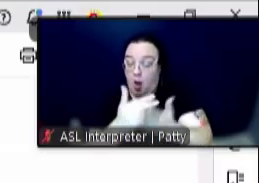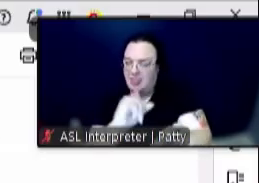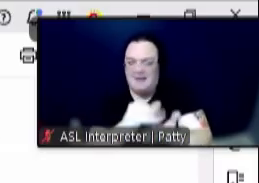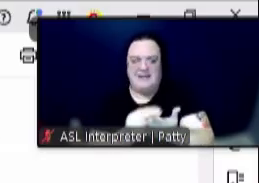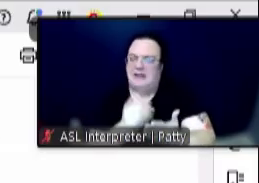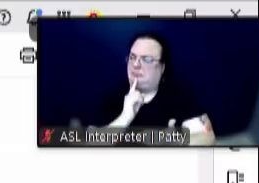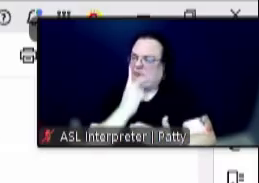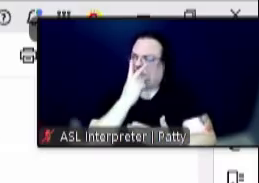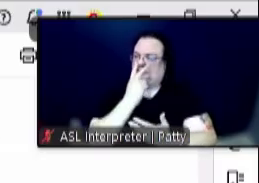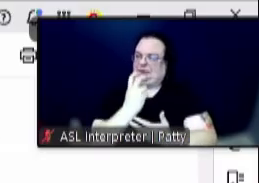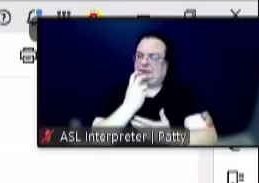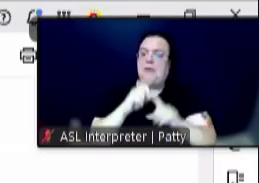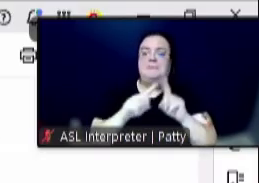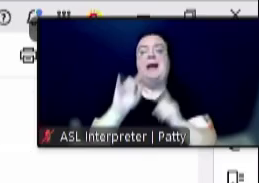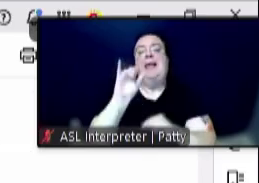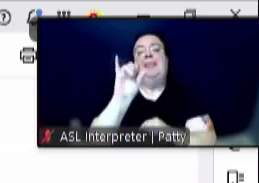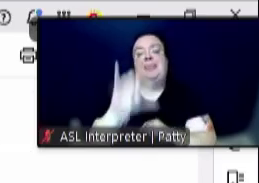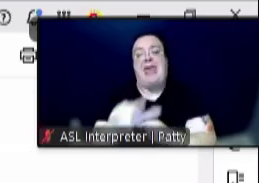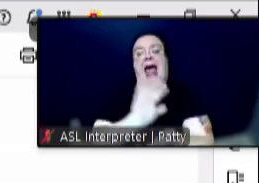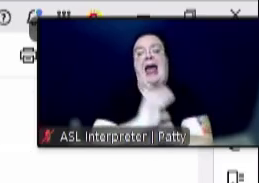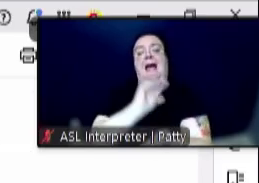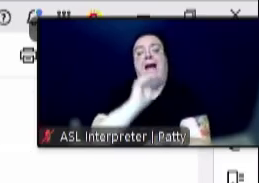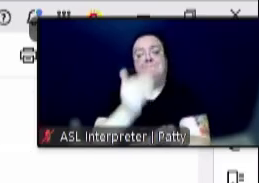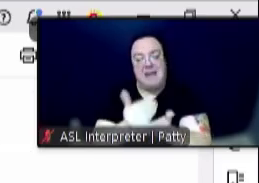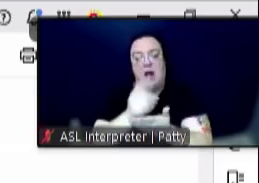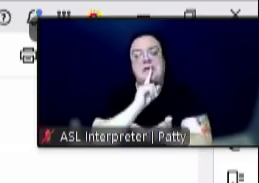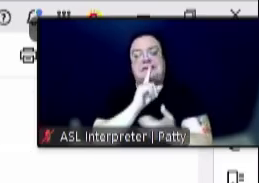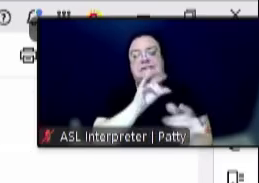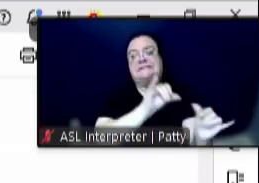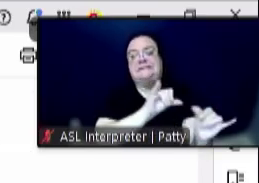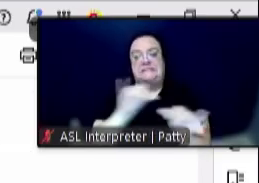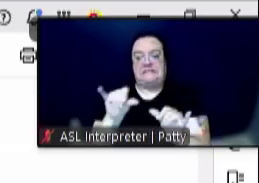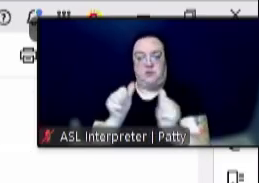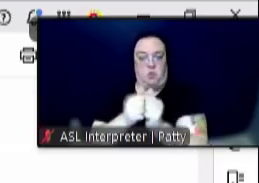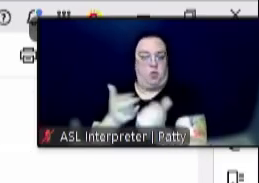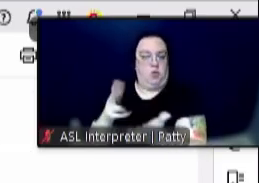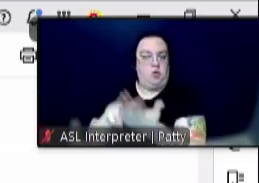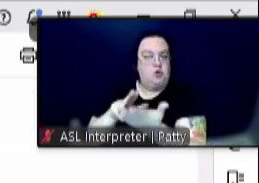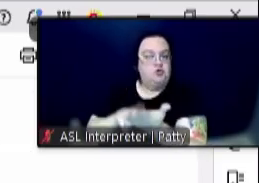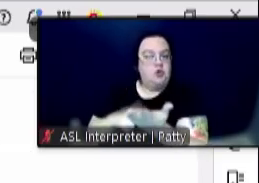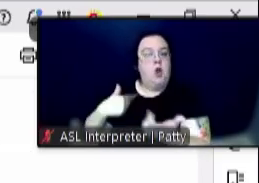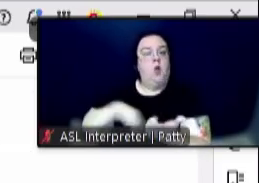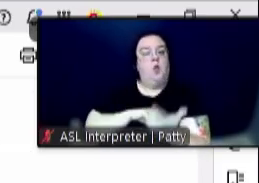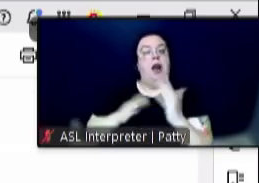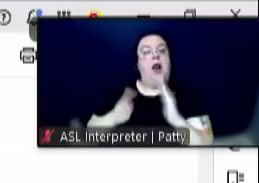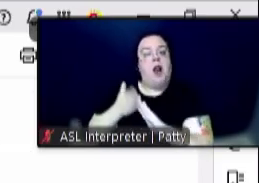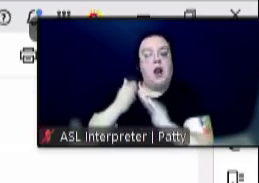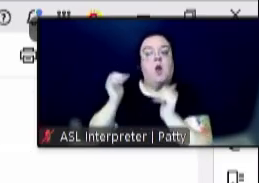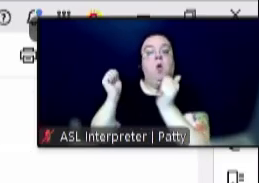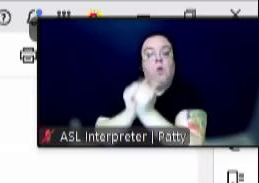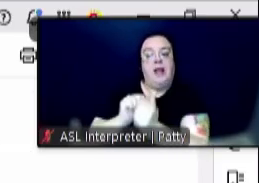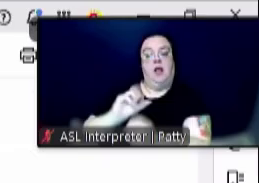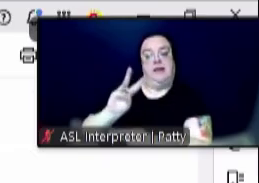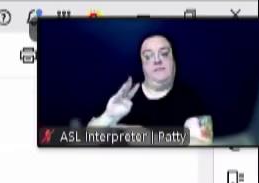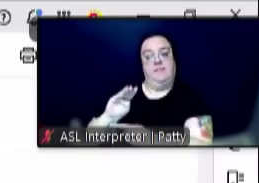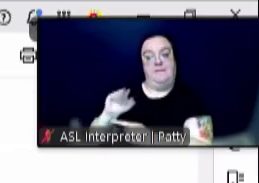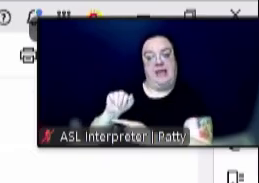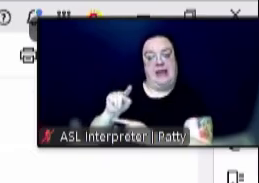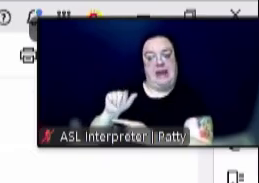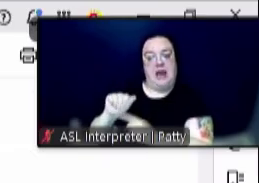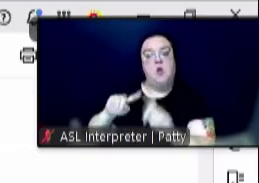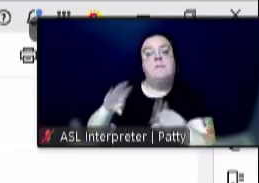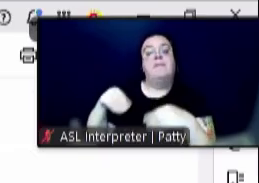that's consistent. That dollar figure is consistent with the contract that we executed with WMATA to provide additional